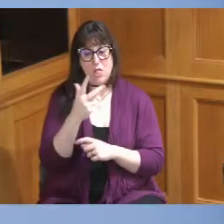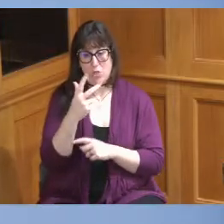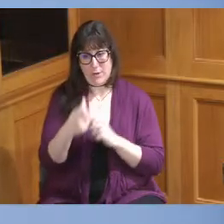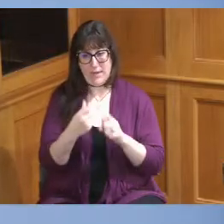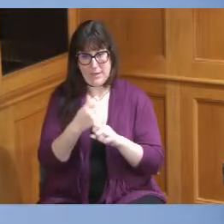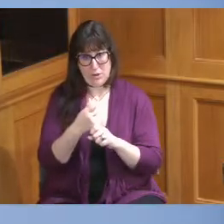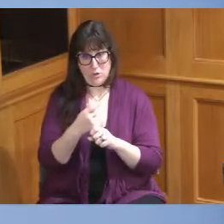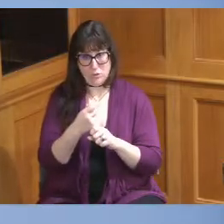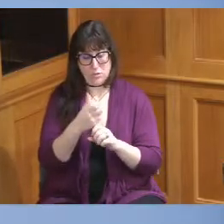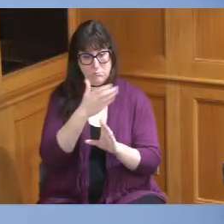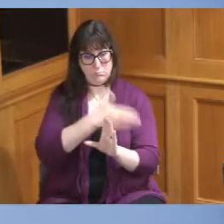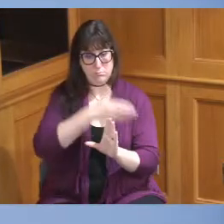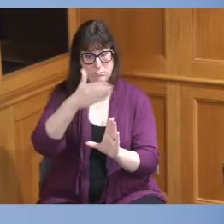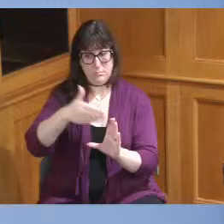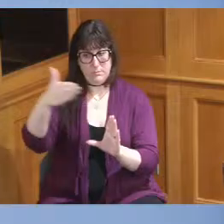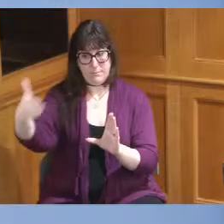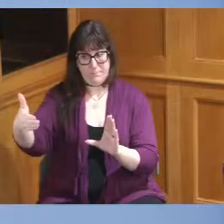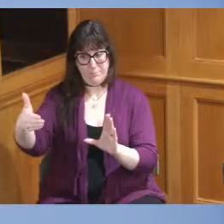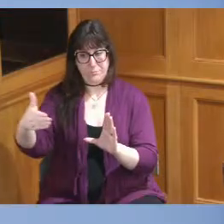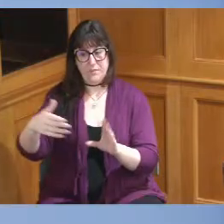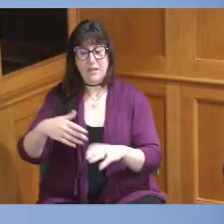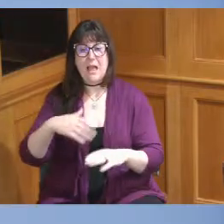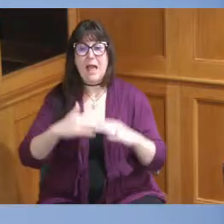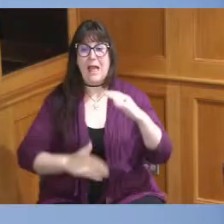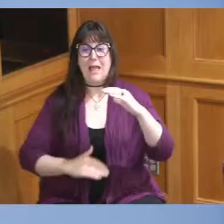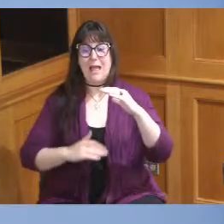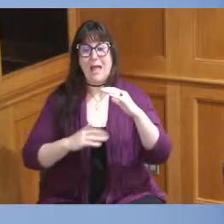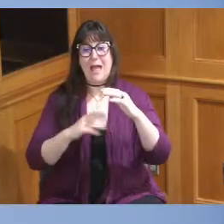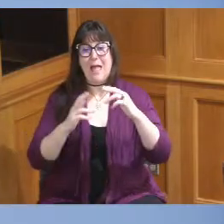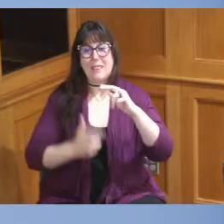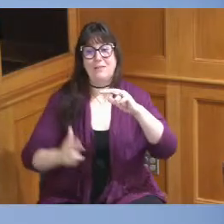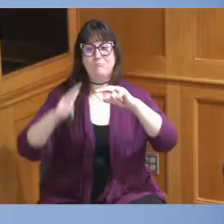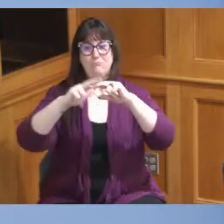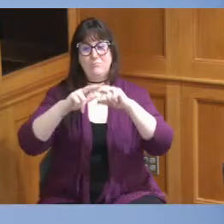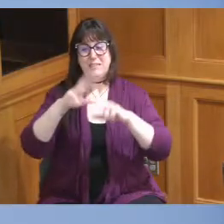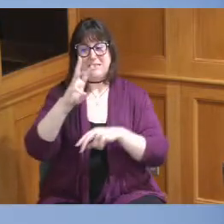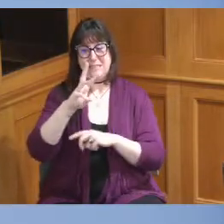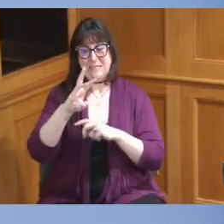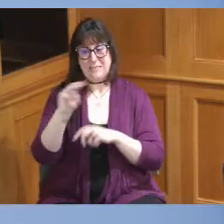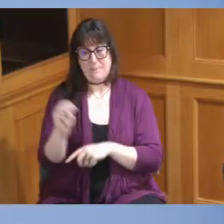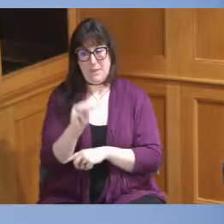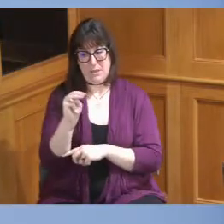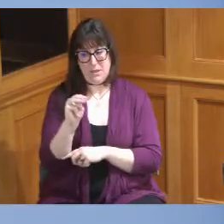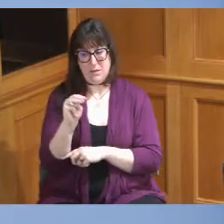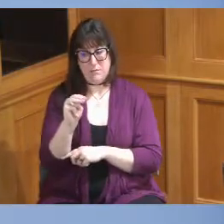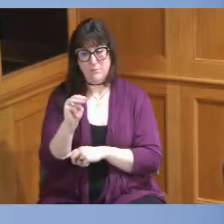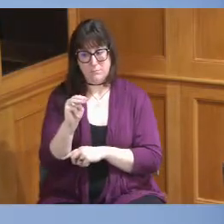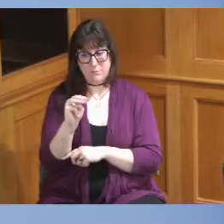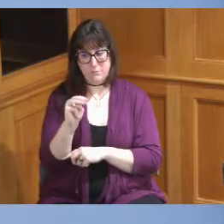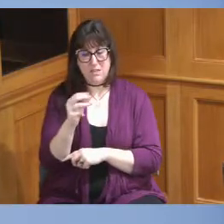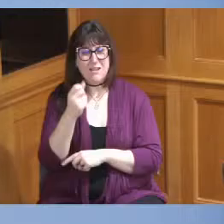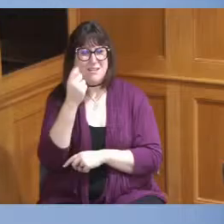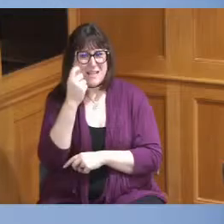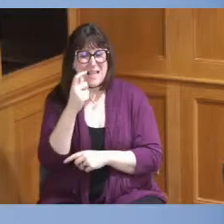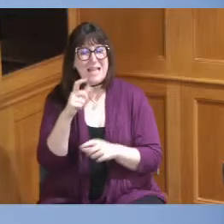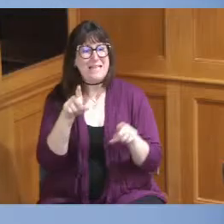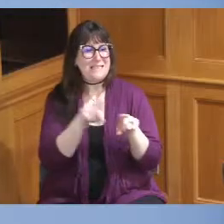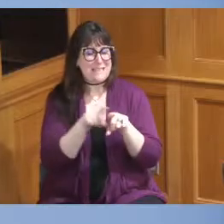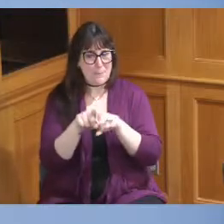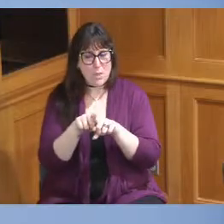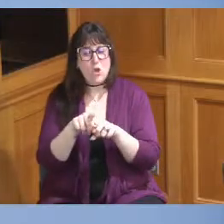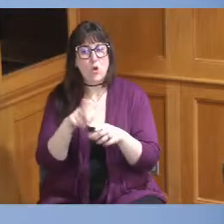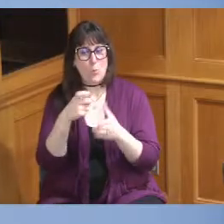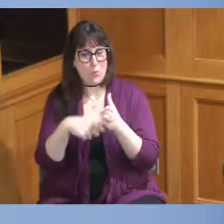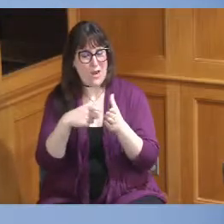years. Then it goes up to $6 million thereafter. It's indexed for the Consumer Price Index and